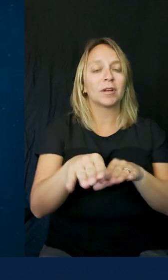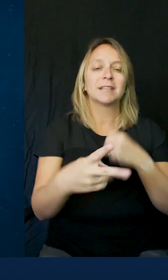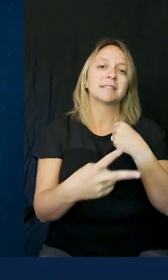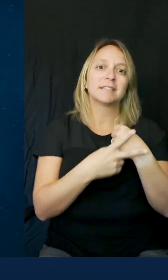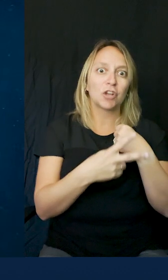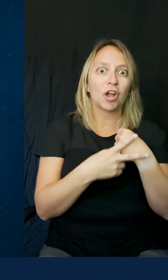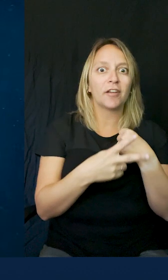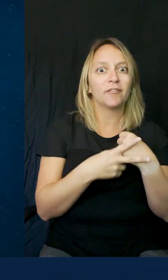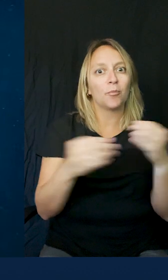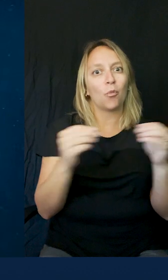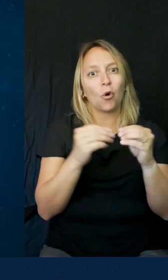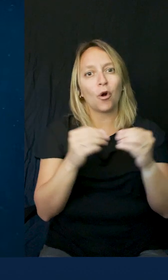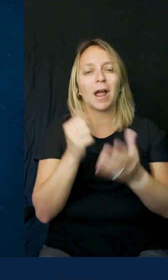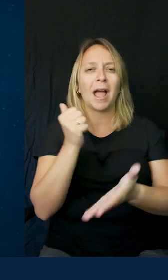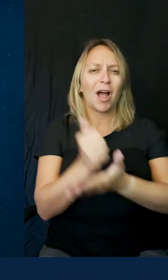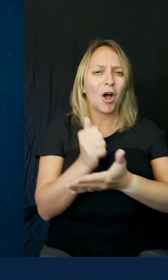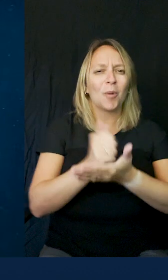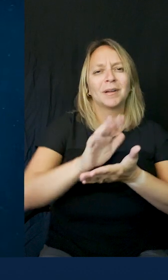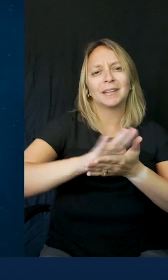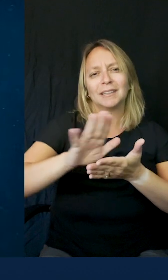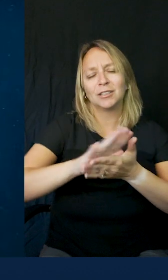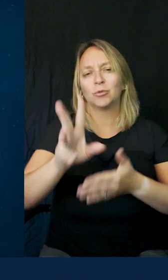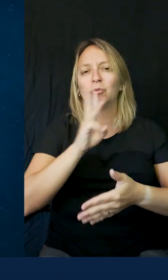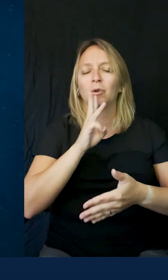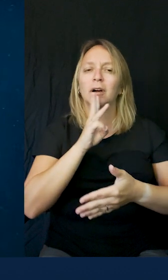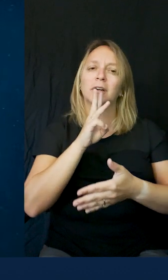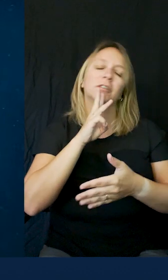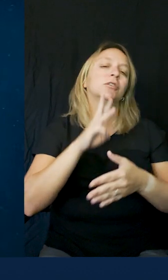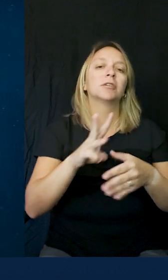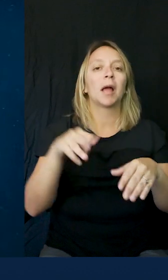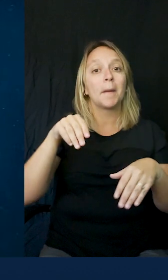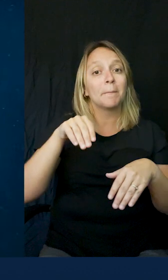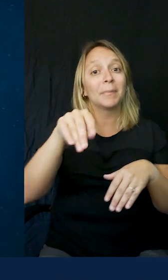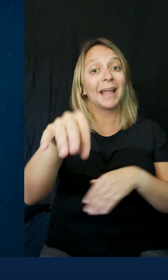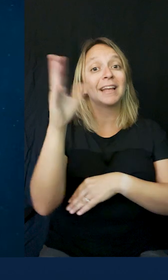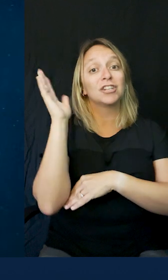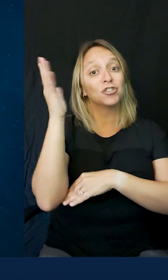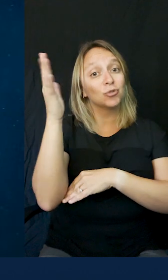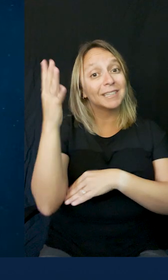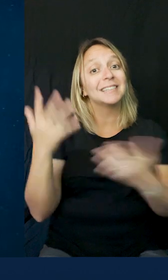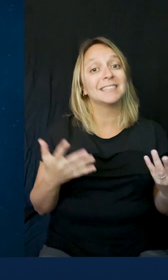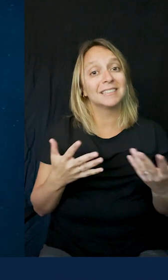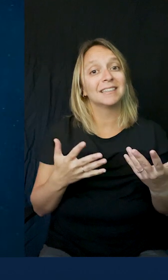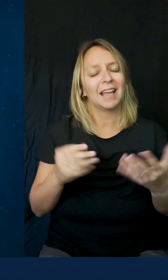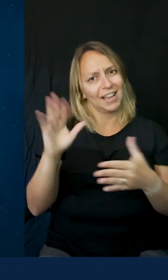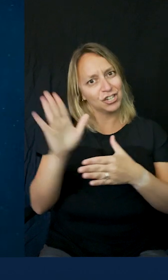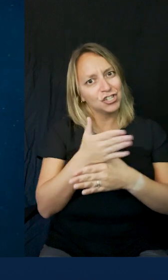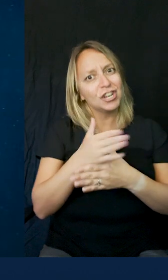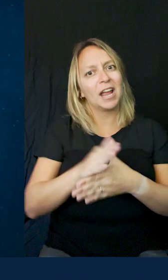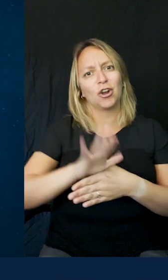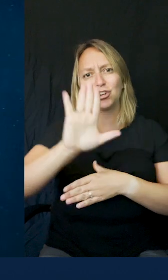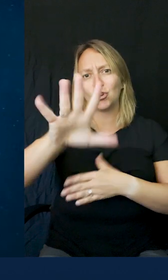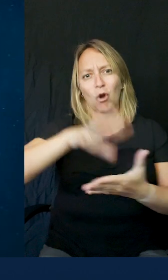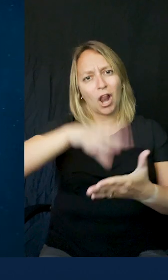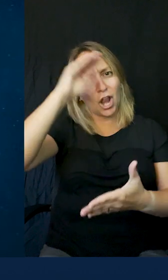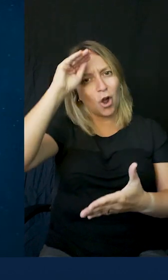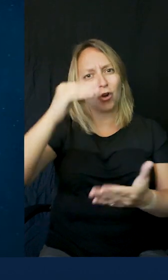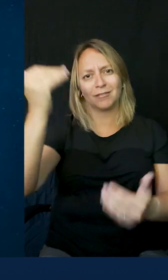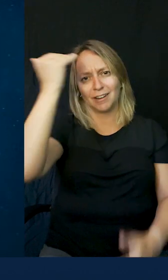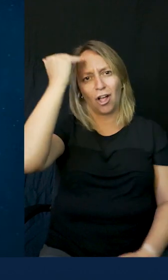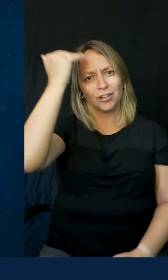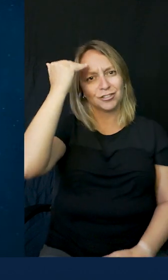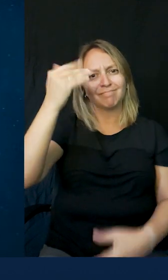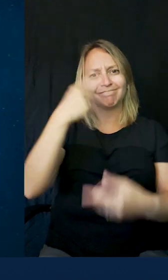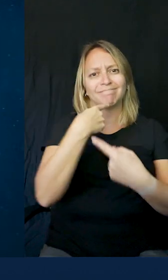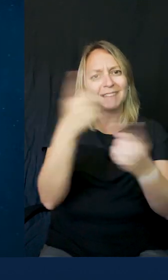clean waterways. Plant trees. Restore shoreline habitat. And above all else, share what you've learned and be whale